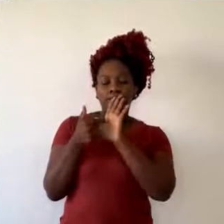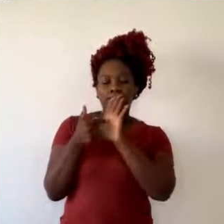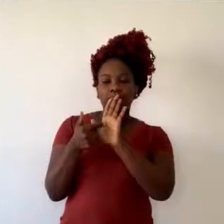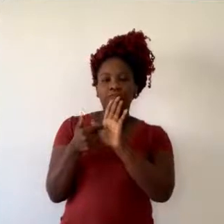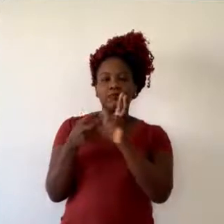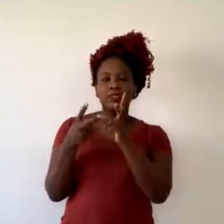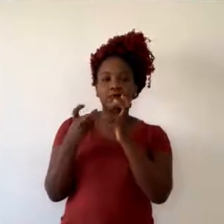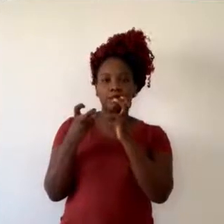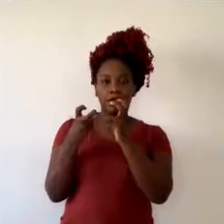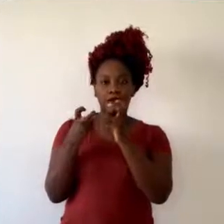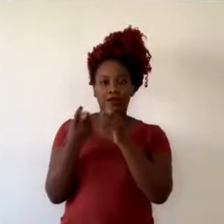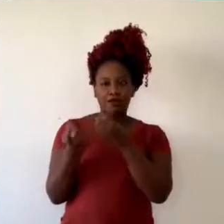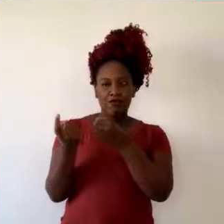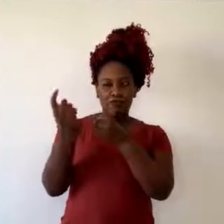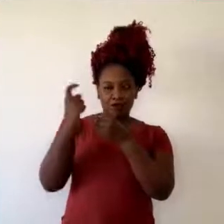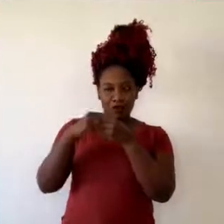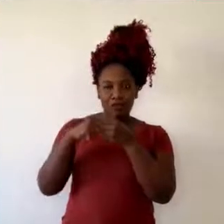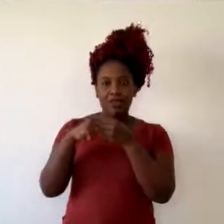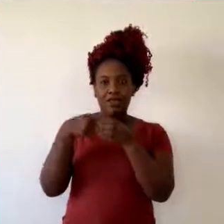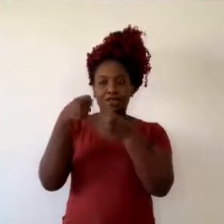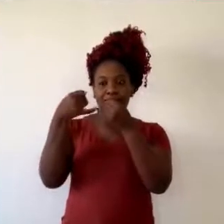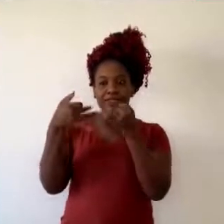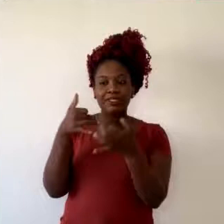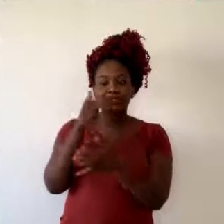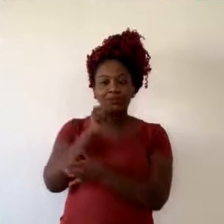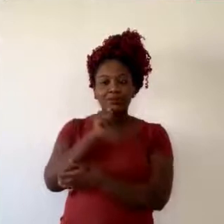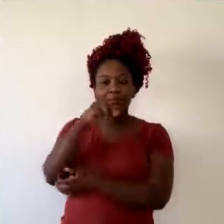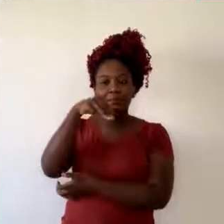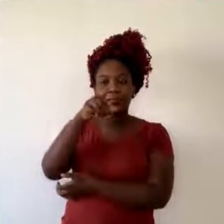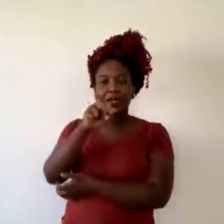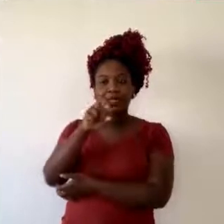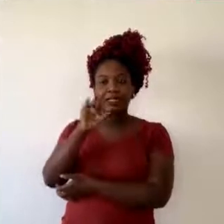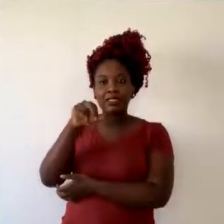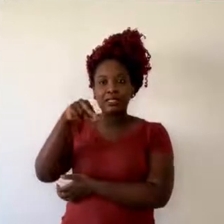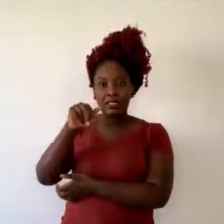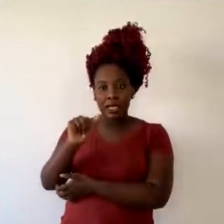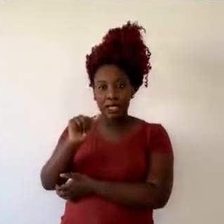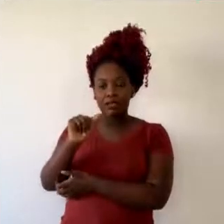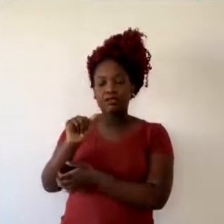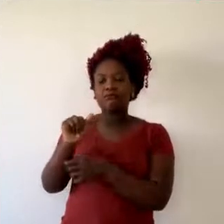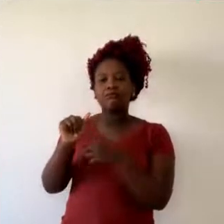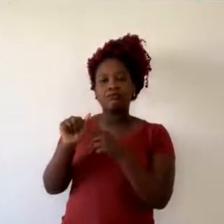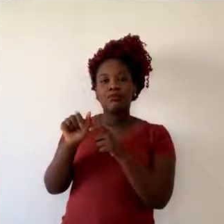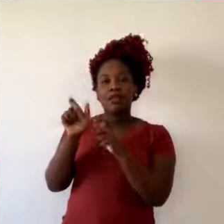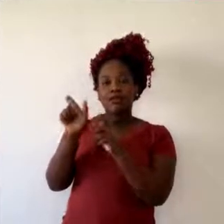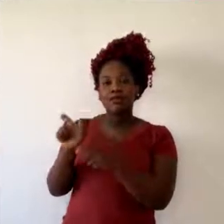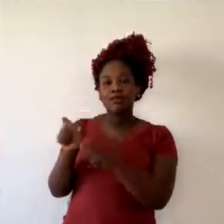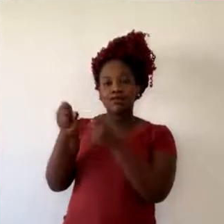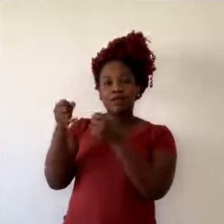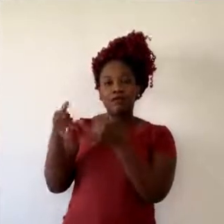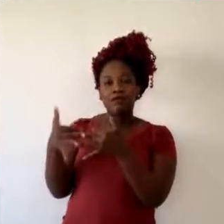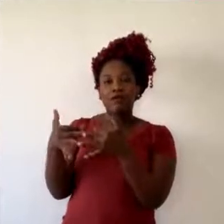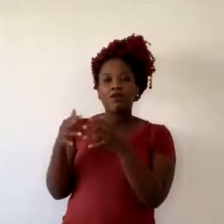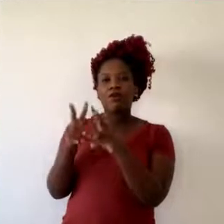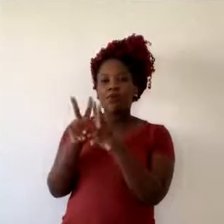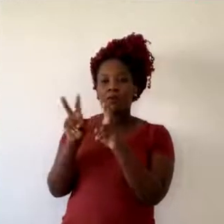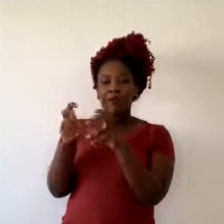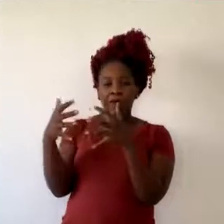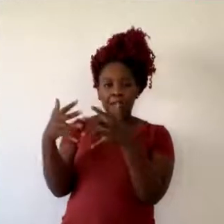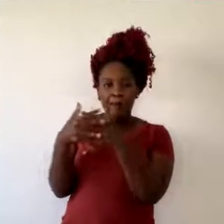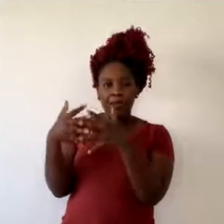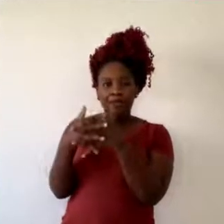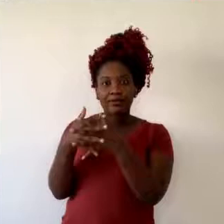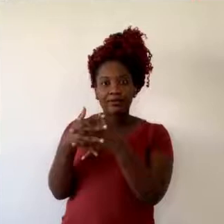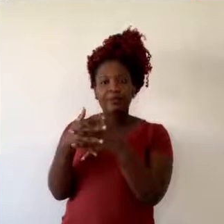issues, I'm going to go back to what Marina has stated when she says that gender violence is a